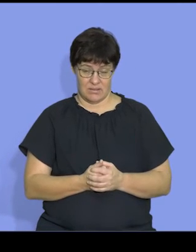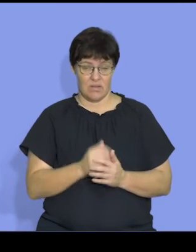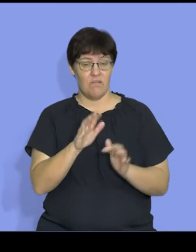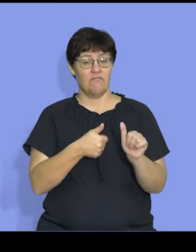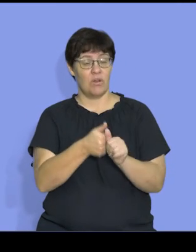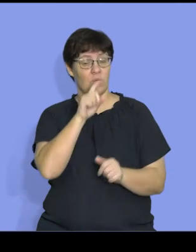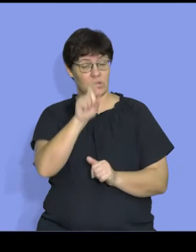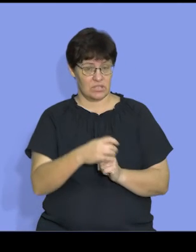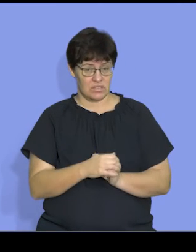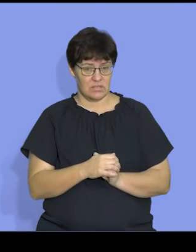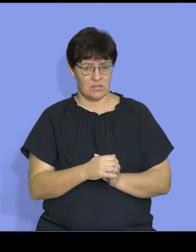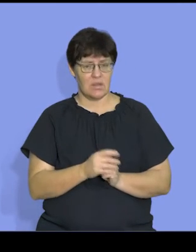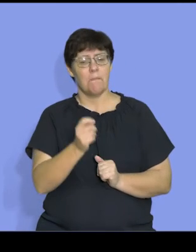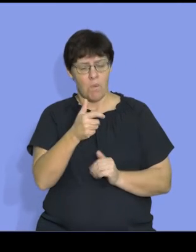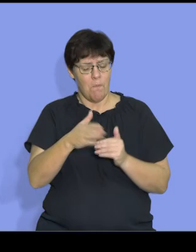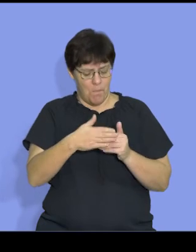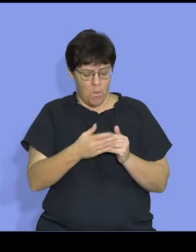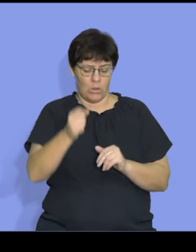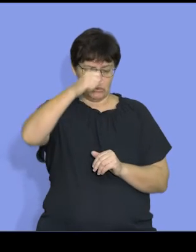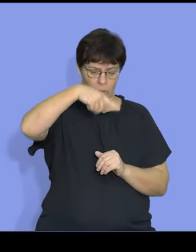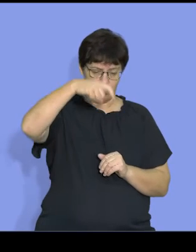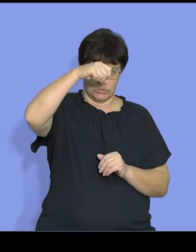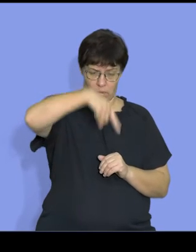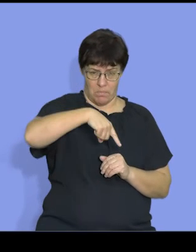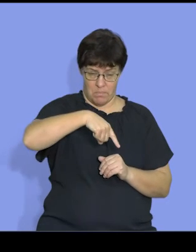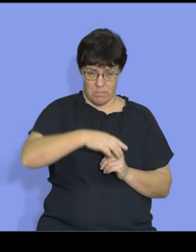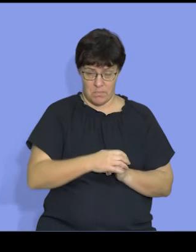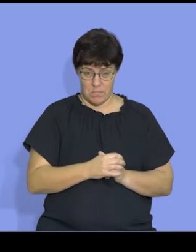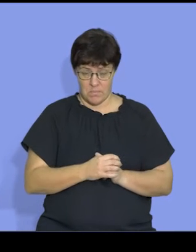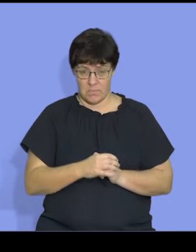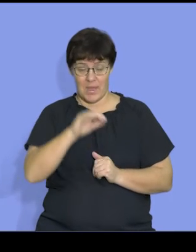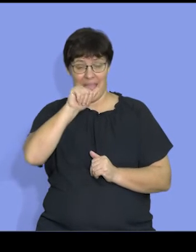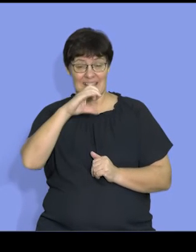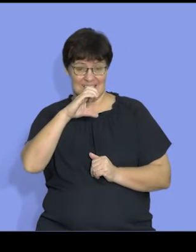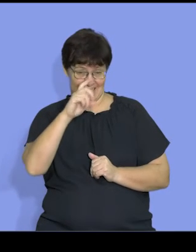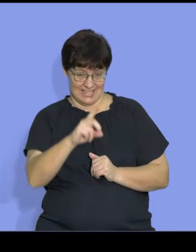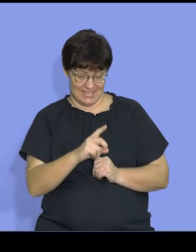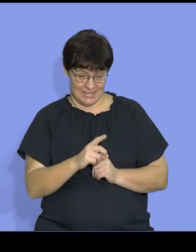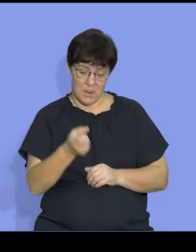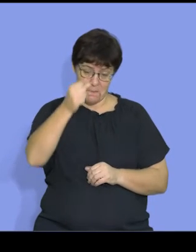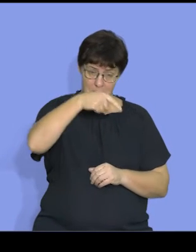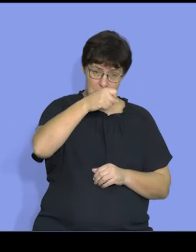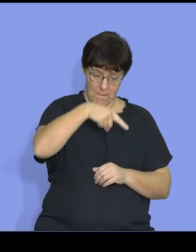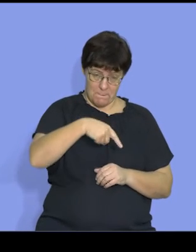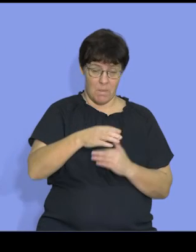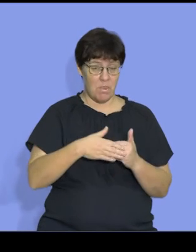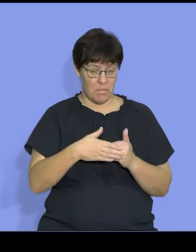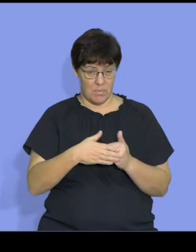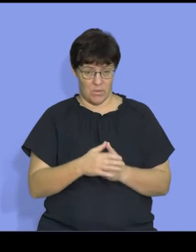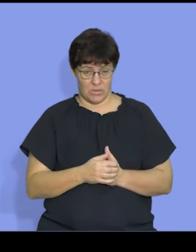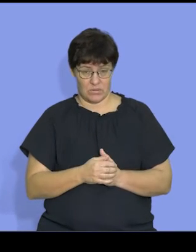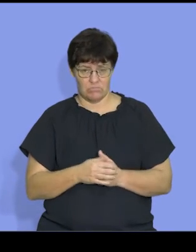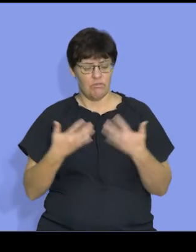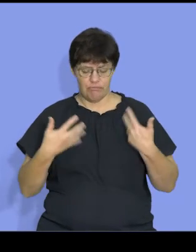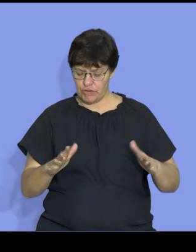a few additional drops, right, of the acid. Now we're adding more and more acid into the beaker. Now the solution is already